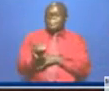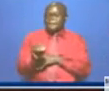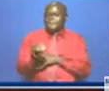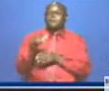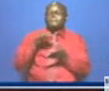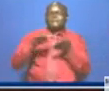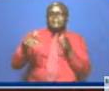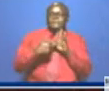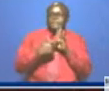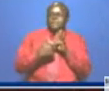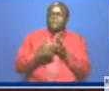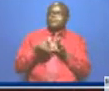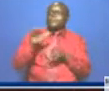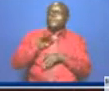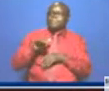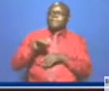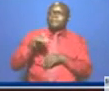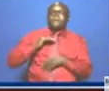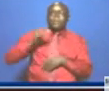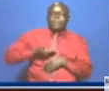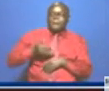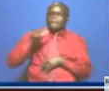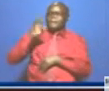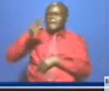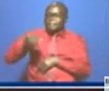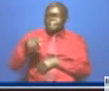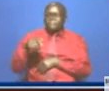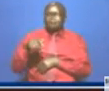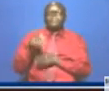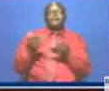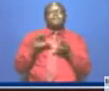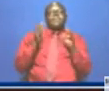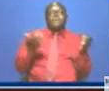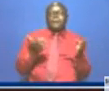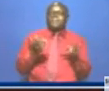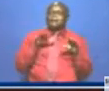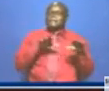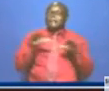women MPs all over the world suffer similar levels of harassment and sexism.